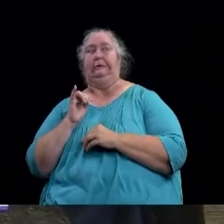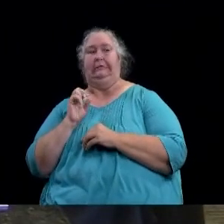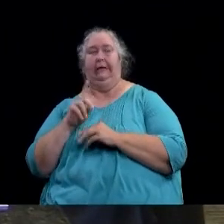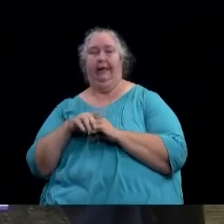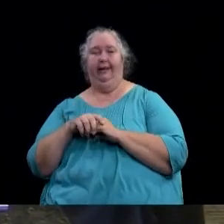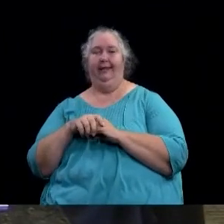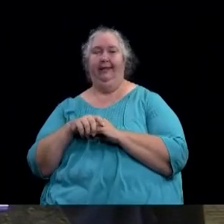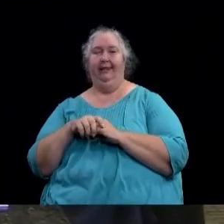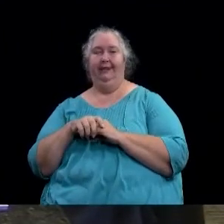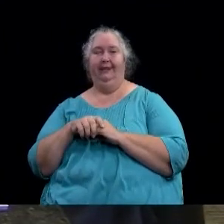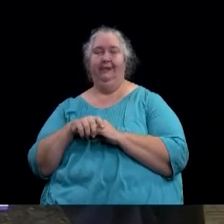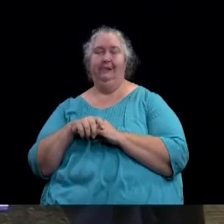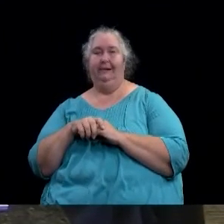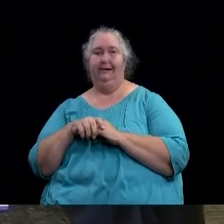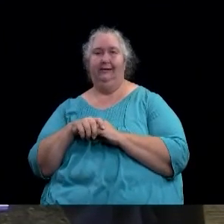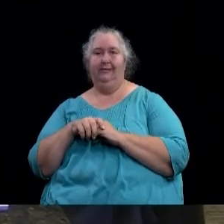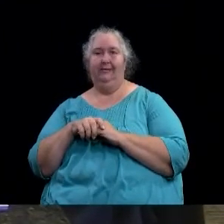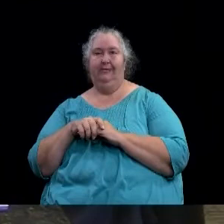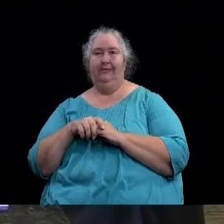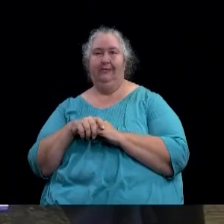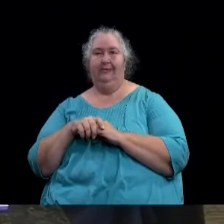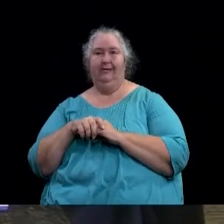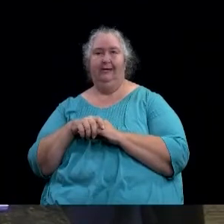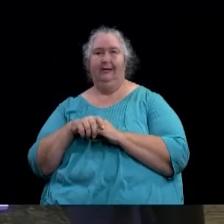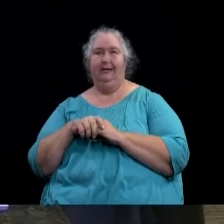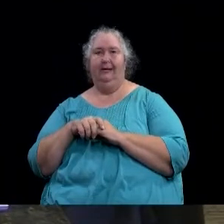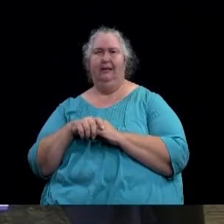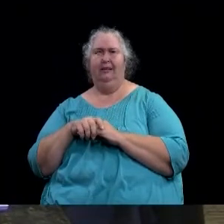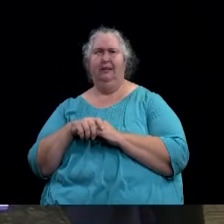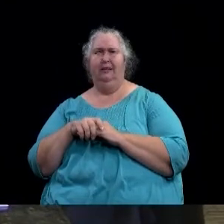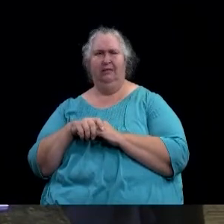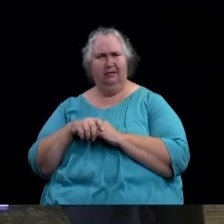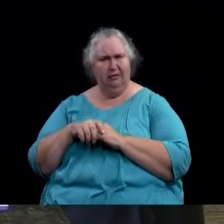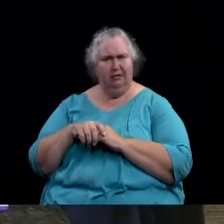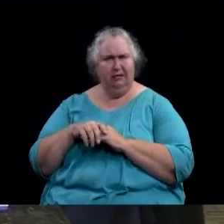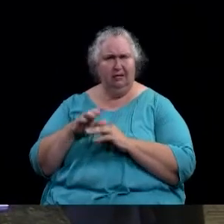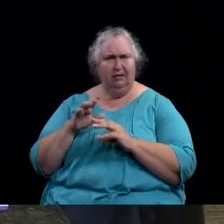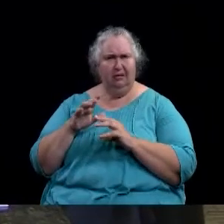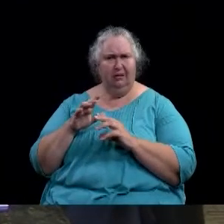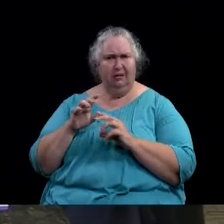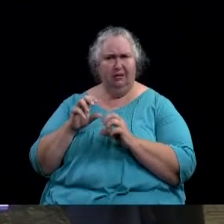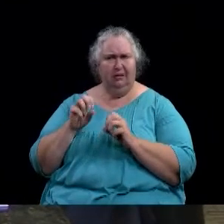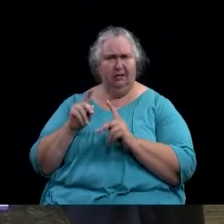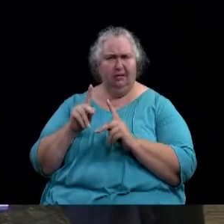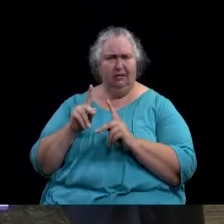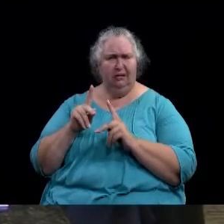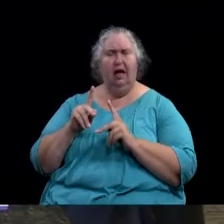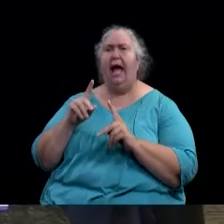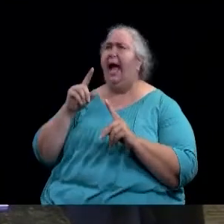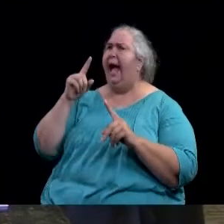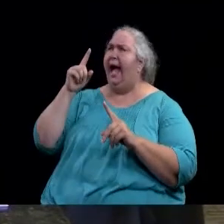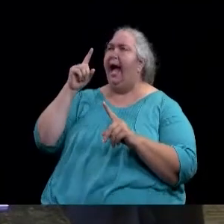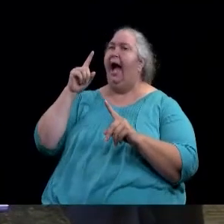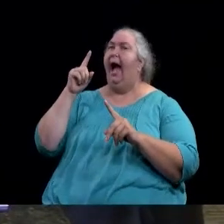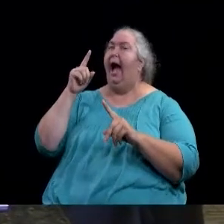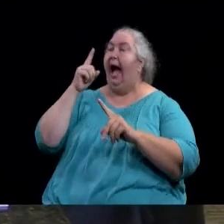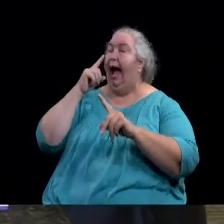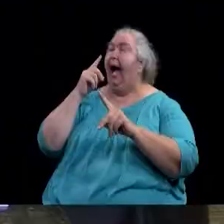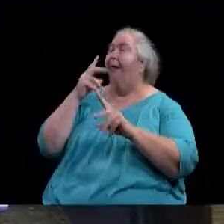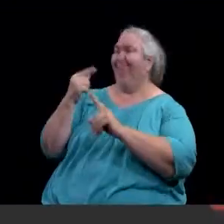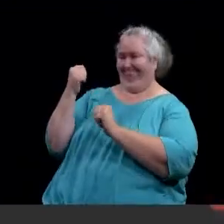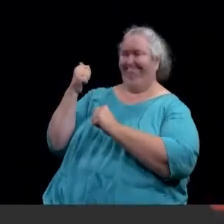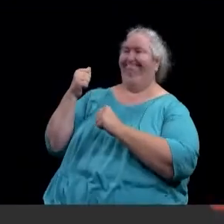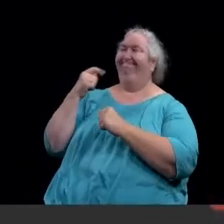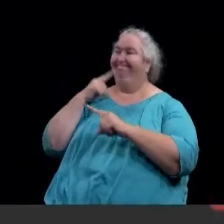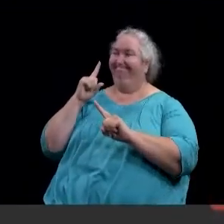I can share if I need Okay. to. Oh, I think we've got it You now. see it now? Okay, good. Okay. All right. Well, thank you